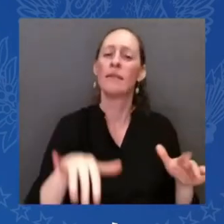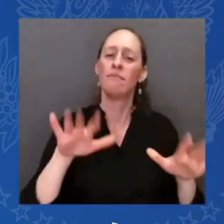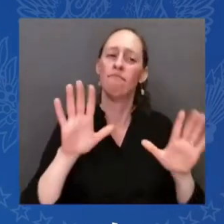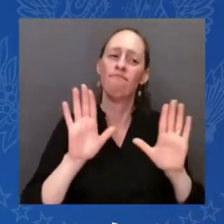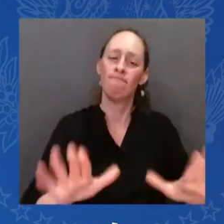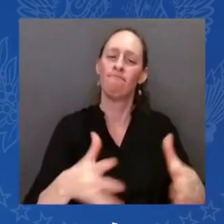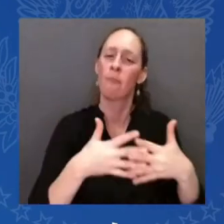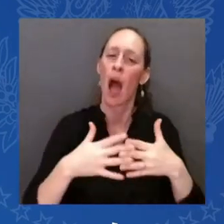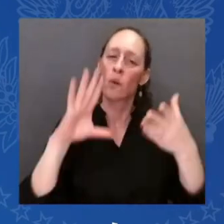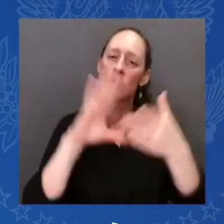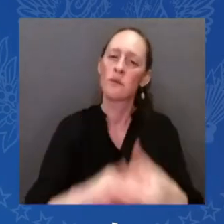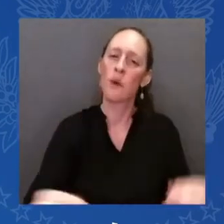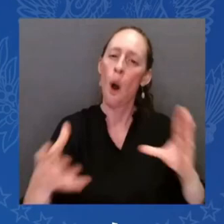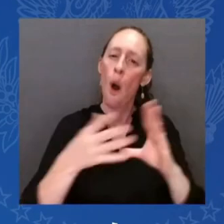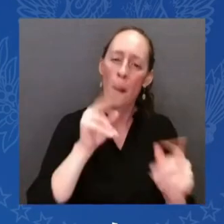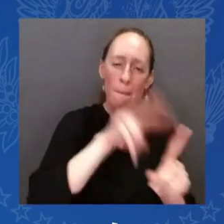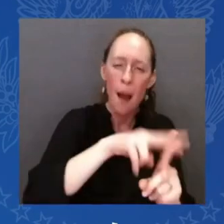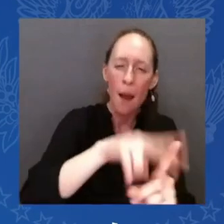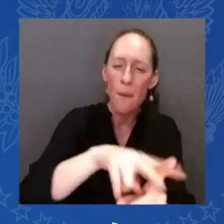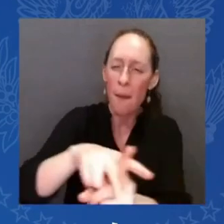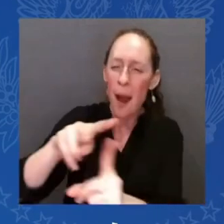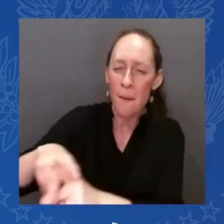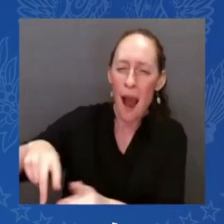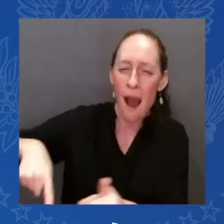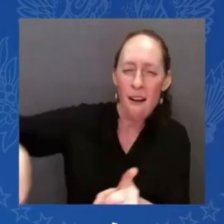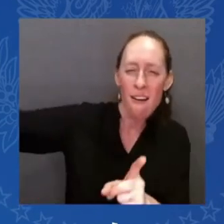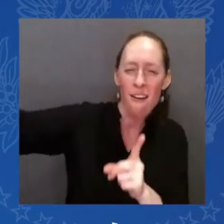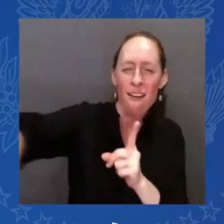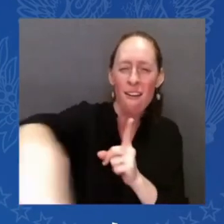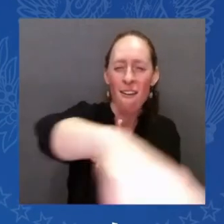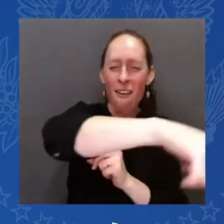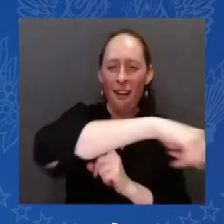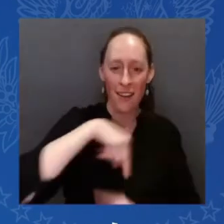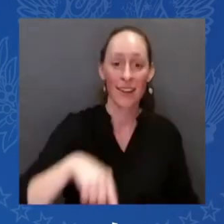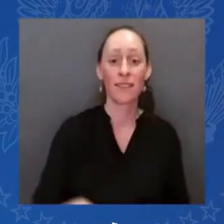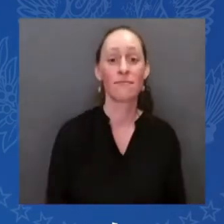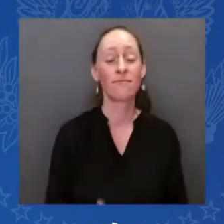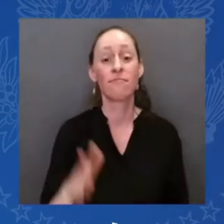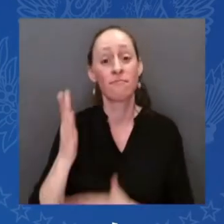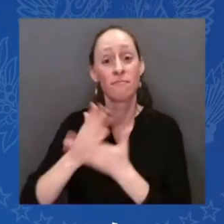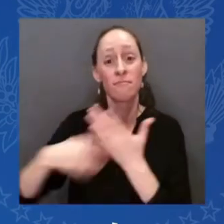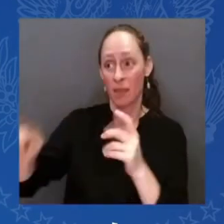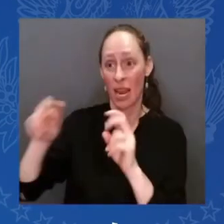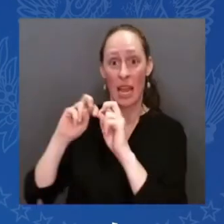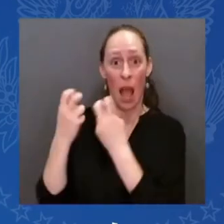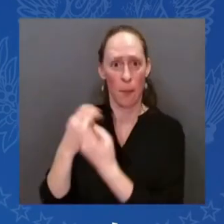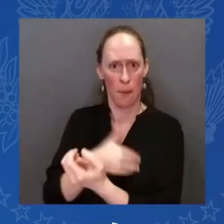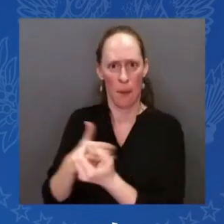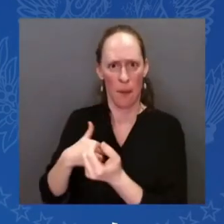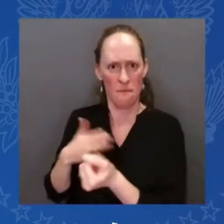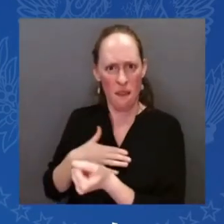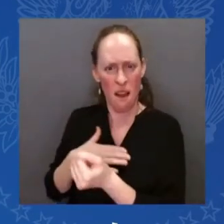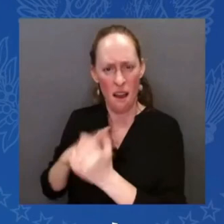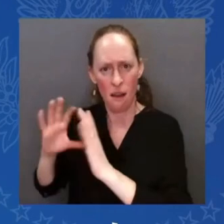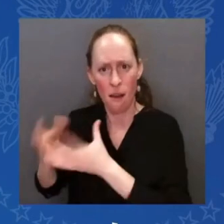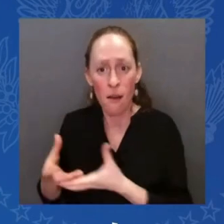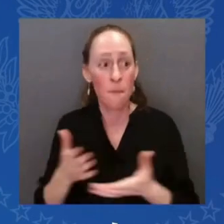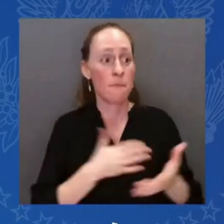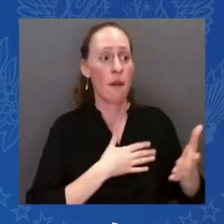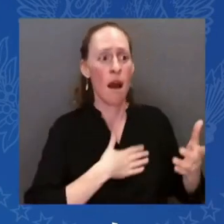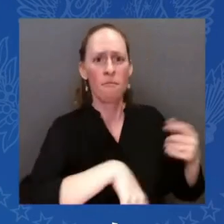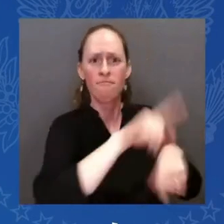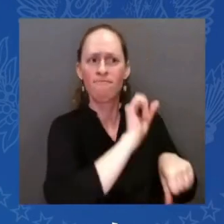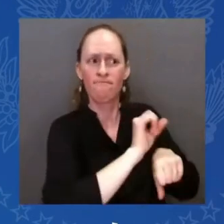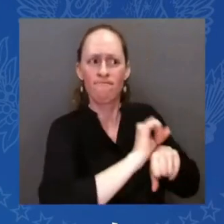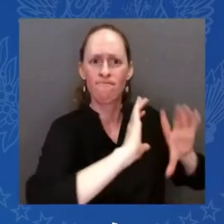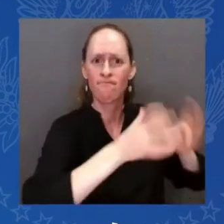that are here, members of my cabinet that are here, my fellow Americans all across the country. As Jill said, it's important to show the country